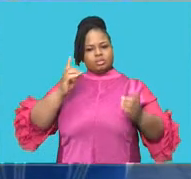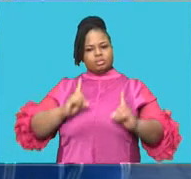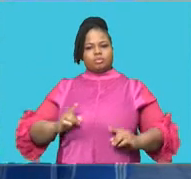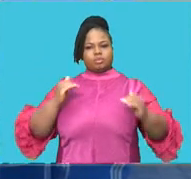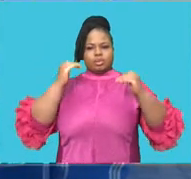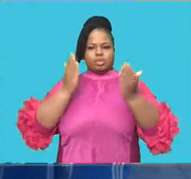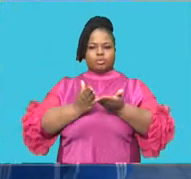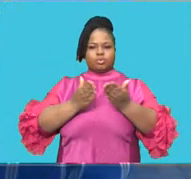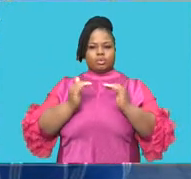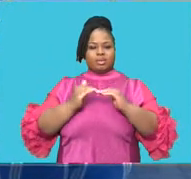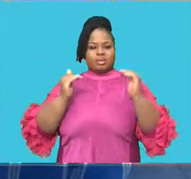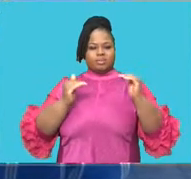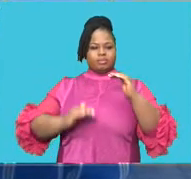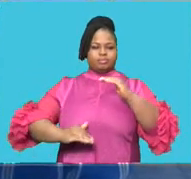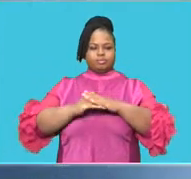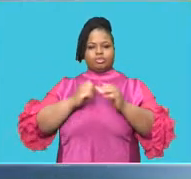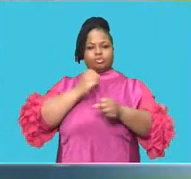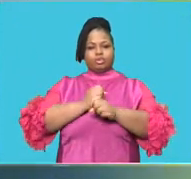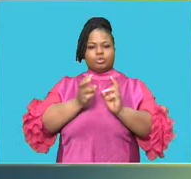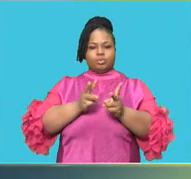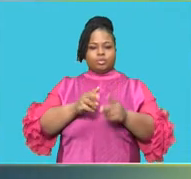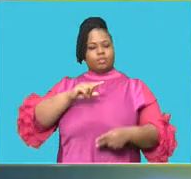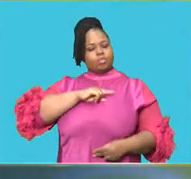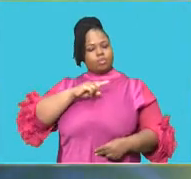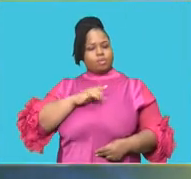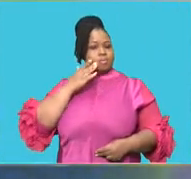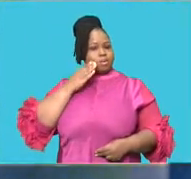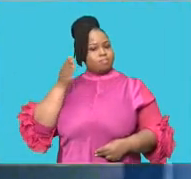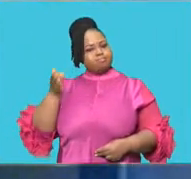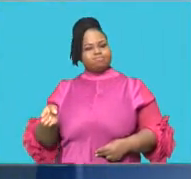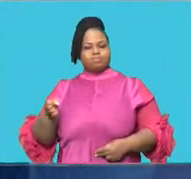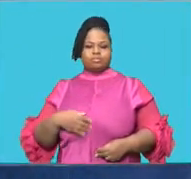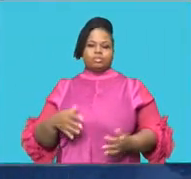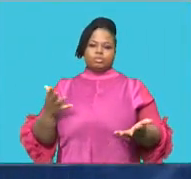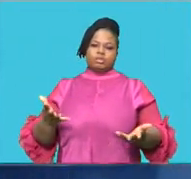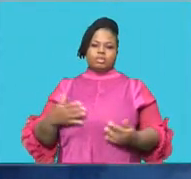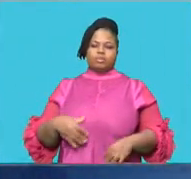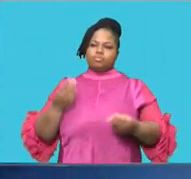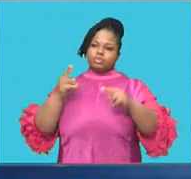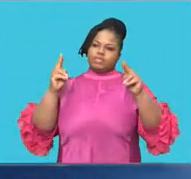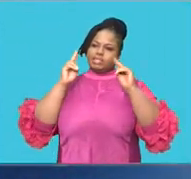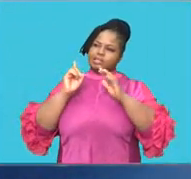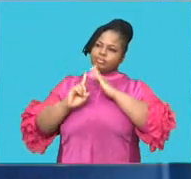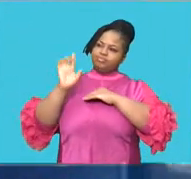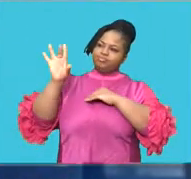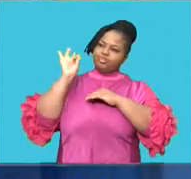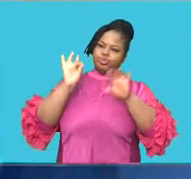high school level right up to grade 12 So that when they go to university it's easy for them to choose